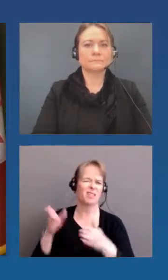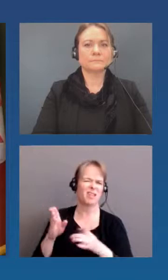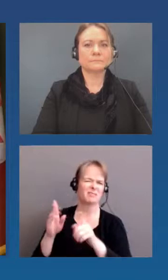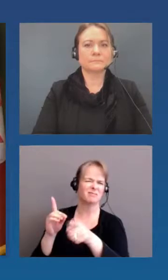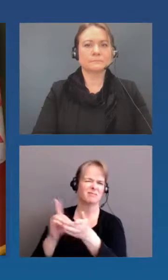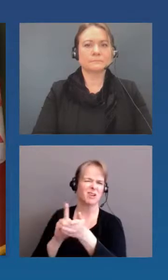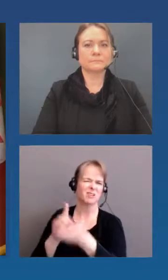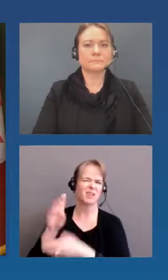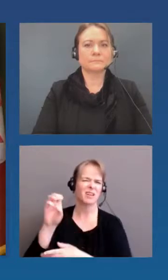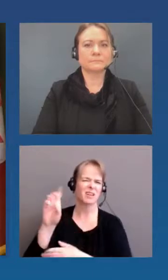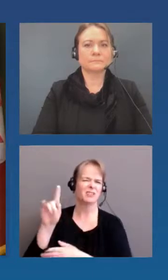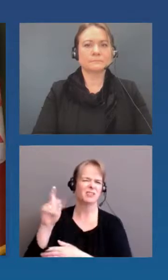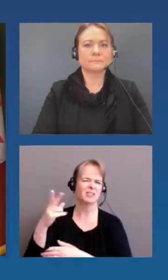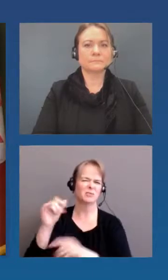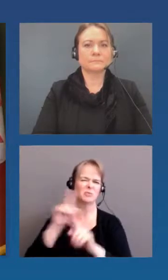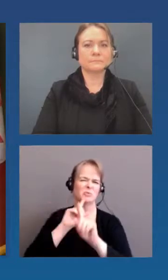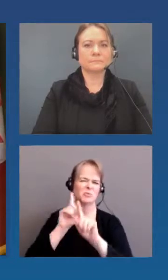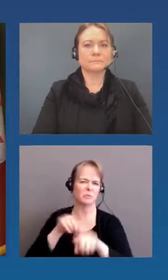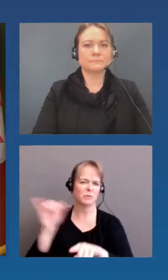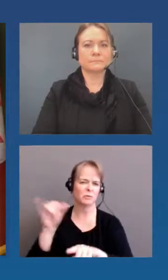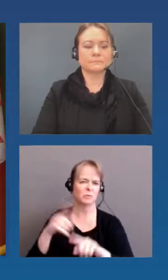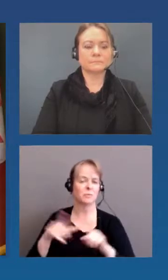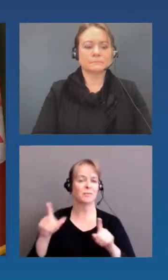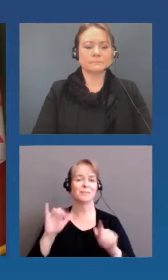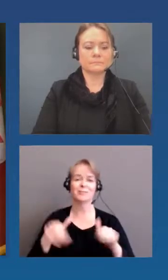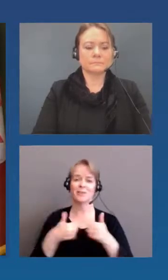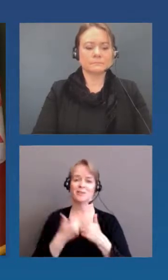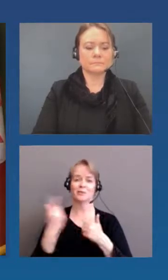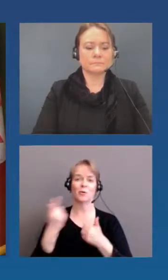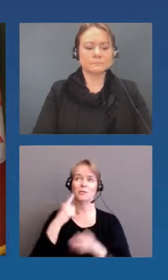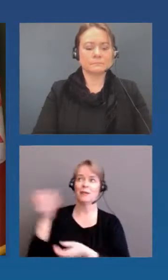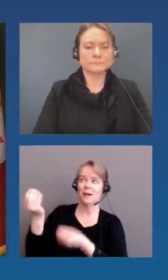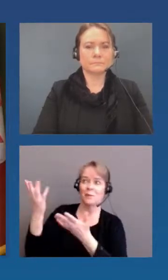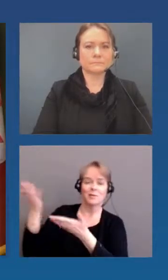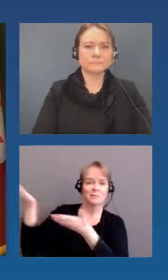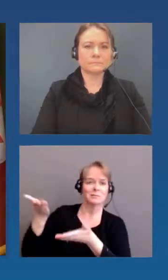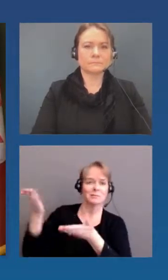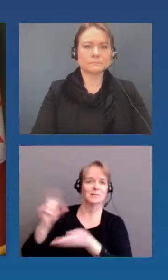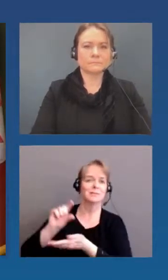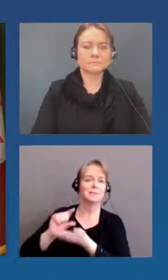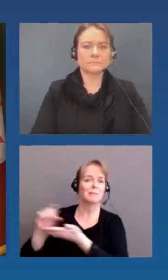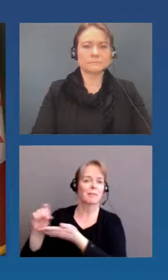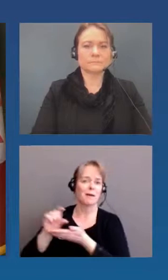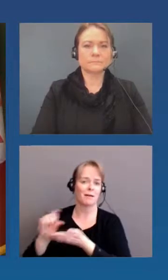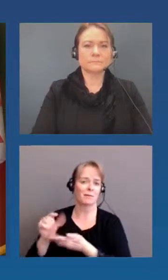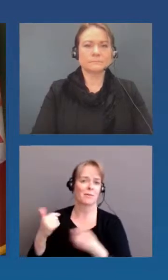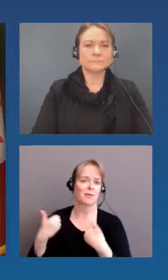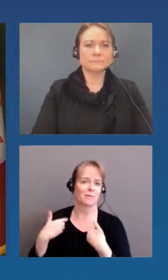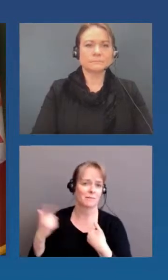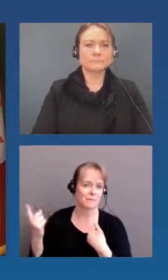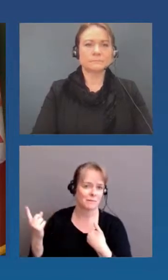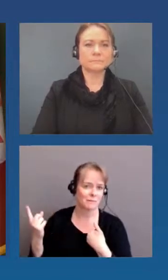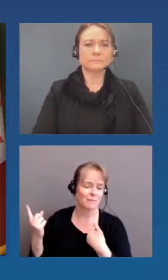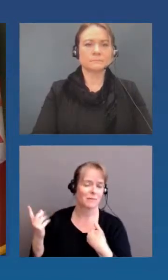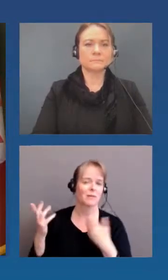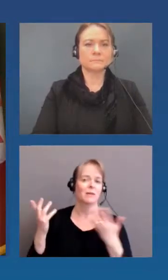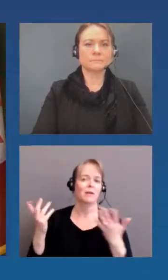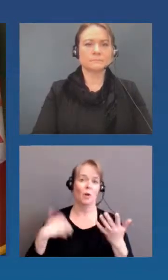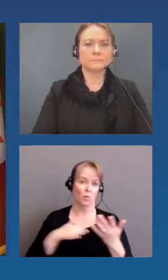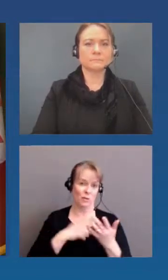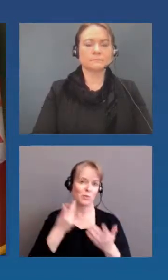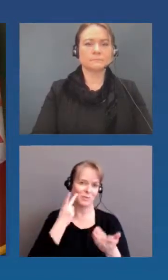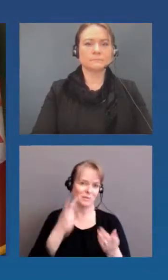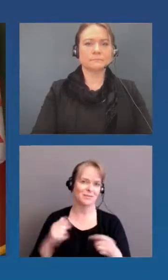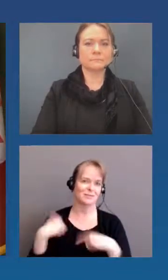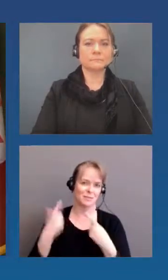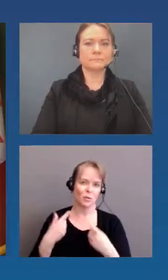we have is always vaccine, right, and the supply. So as you can see, we've been continually pushing forward. We've done in the high